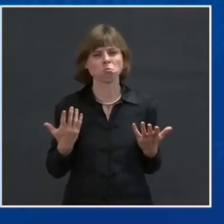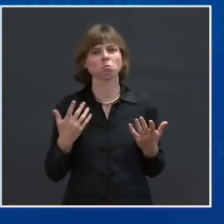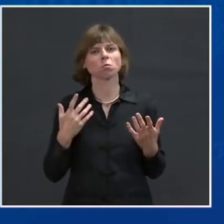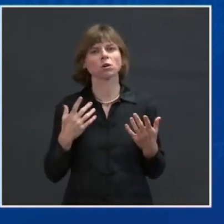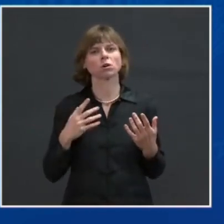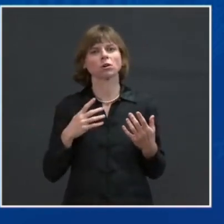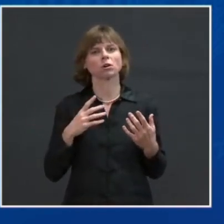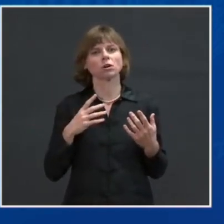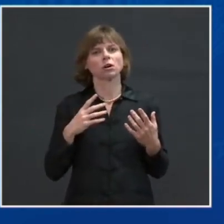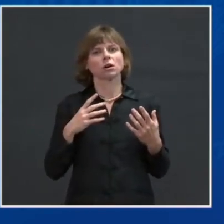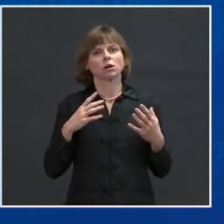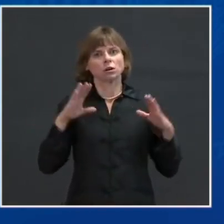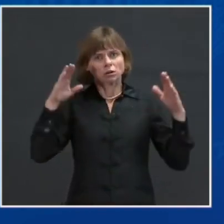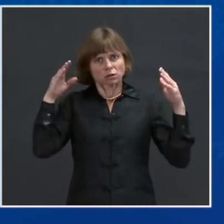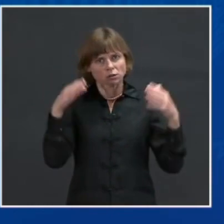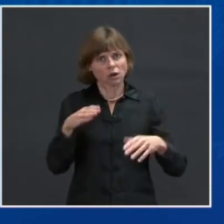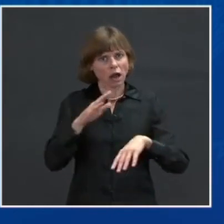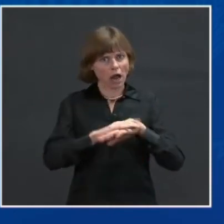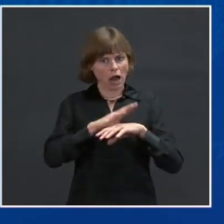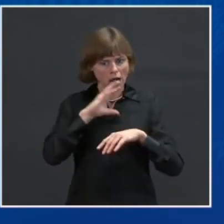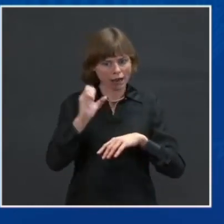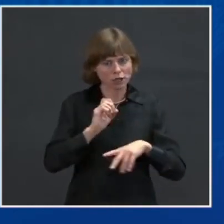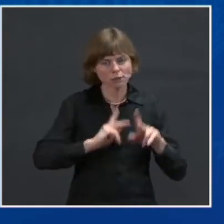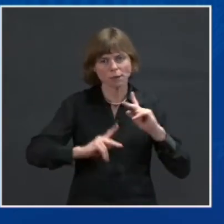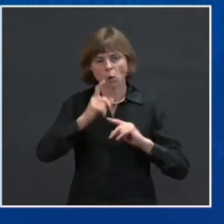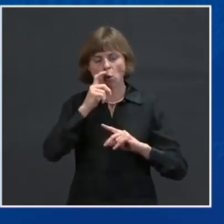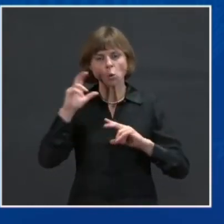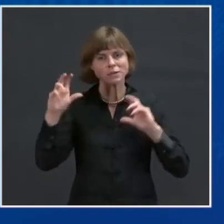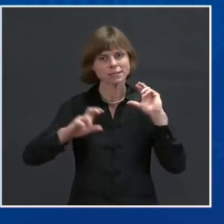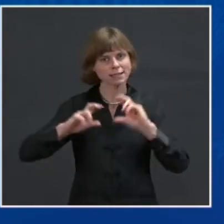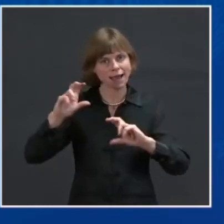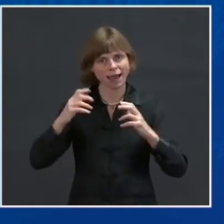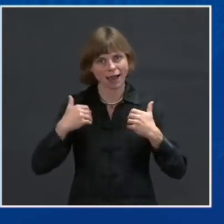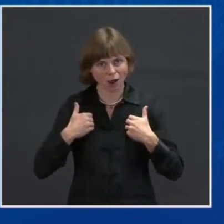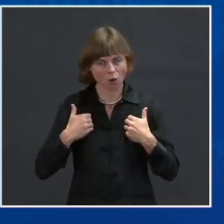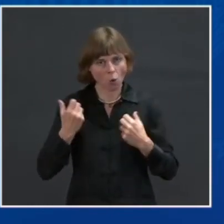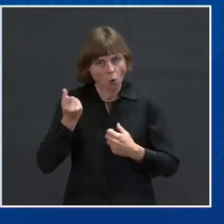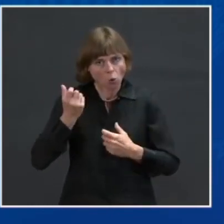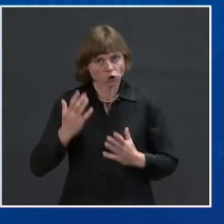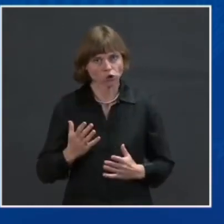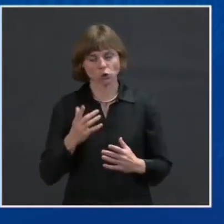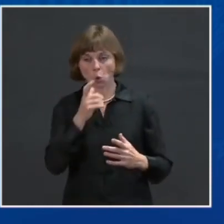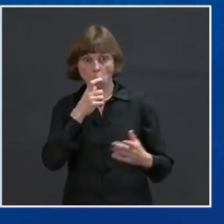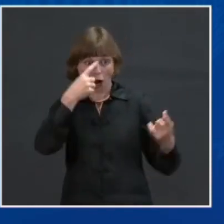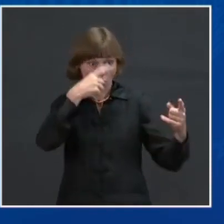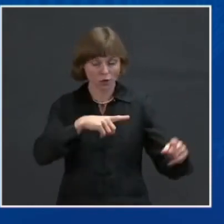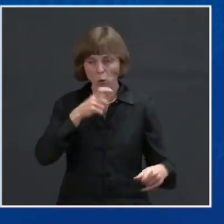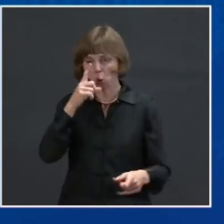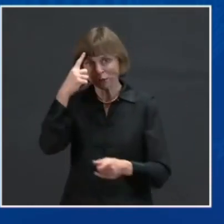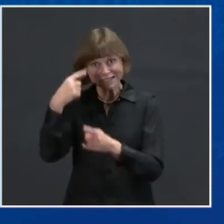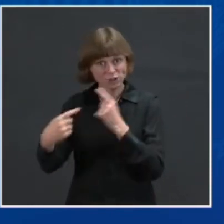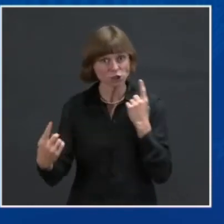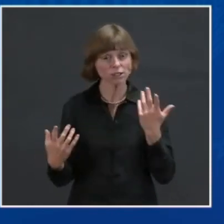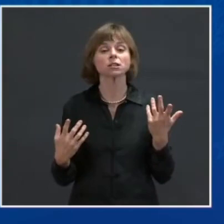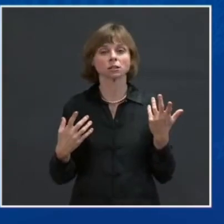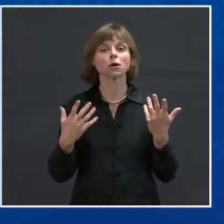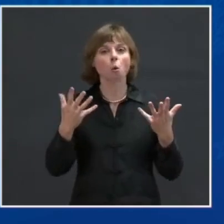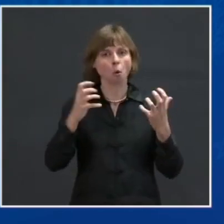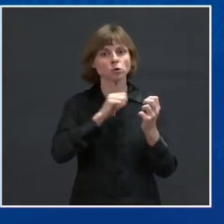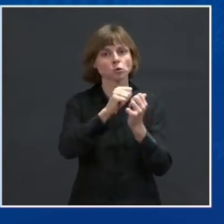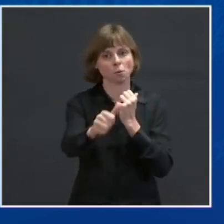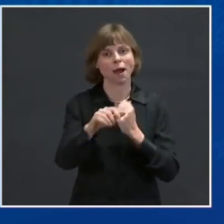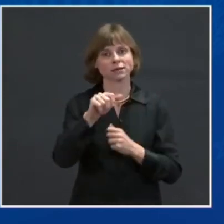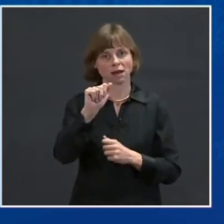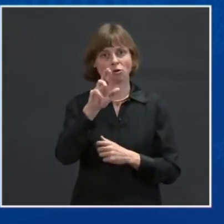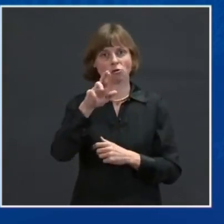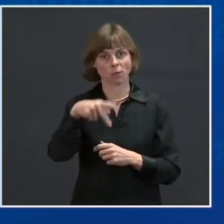engaging with partners, stakeholders, people who agree with him, people who don't agree with him, on getting this package through. This is an opportunity, as you noted,